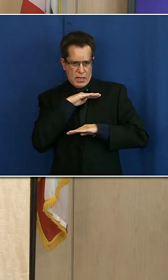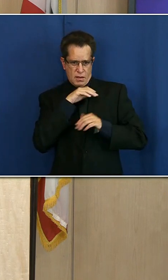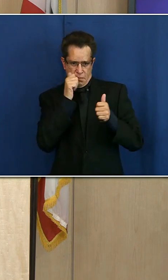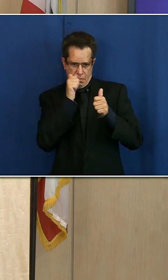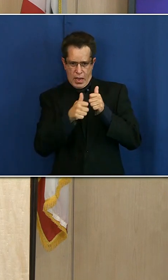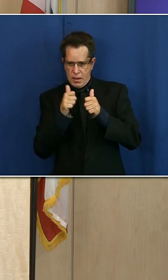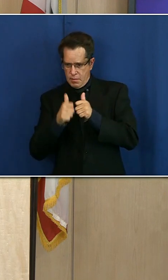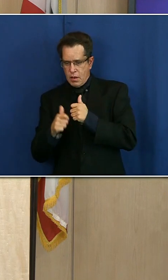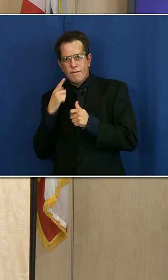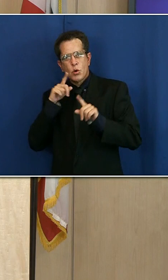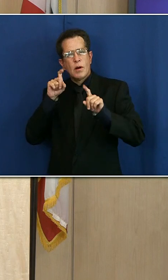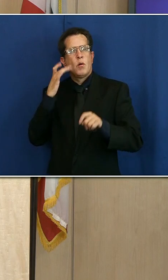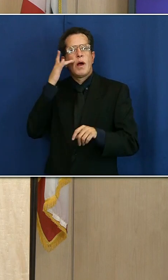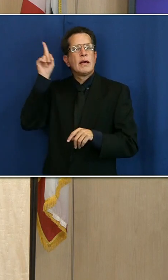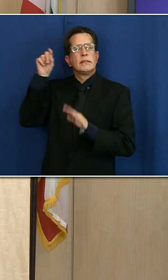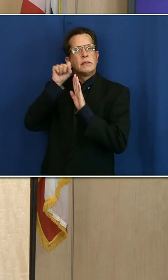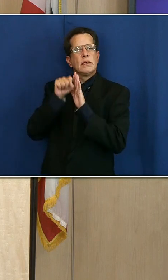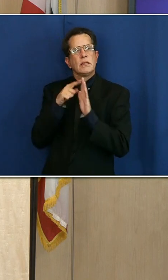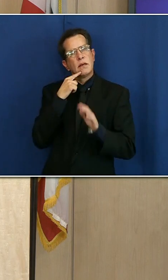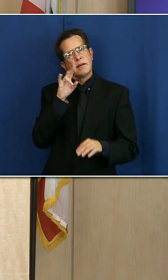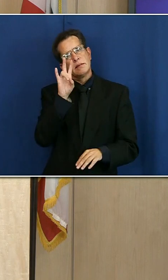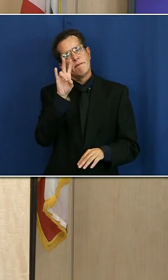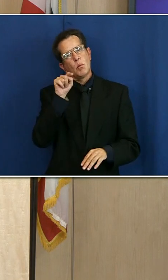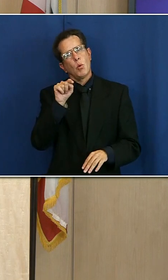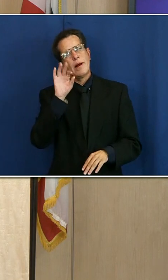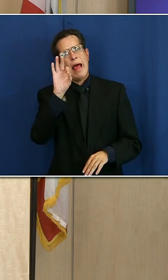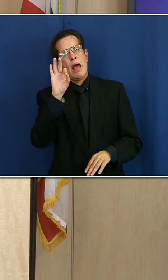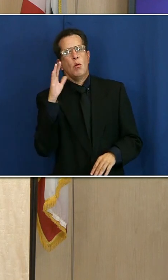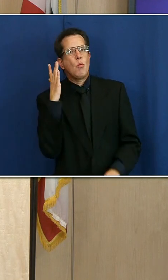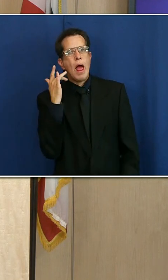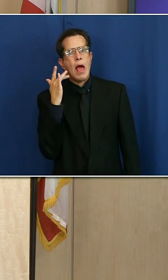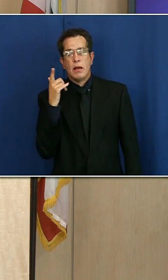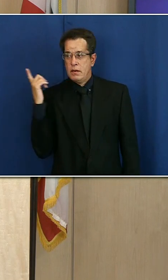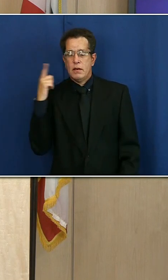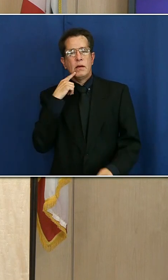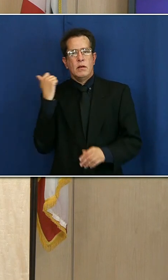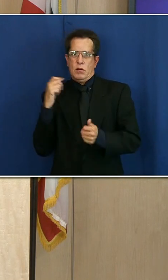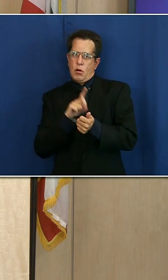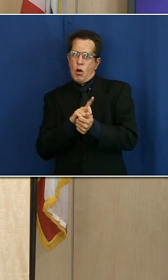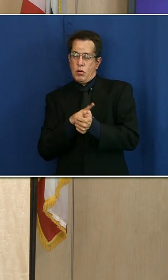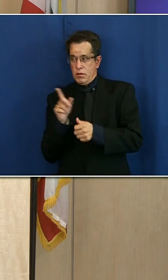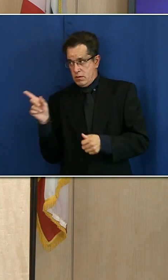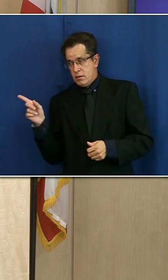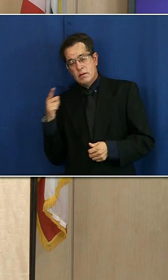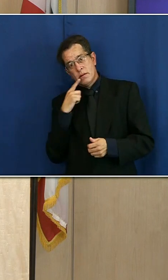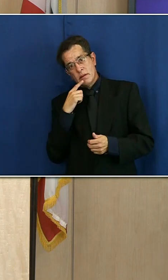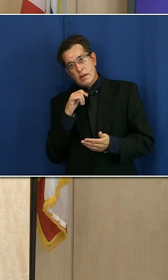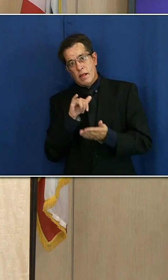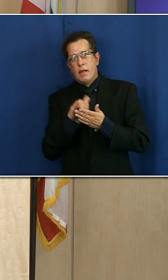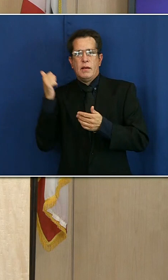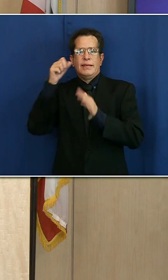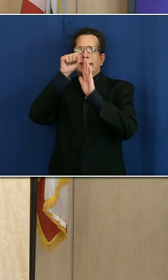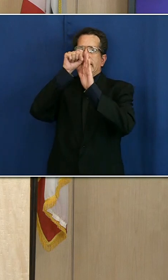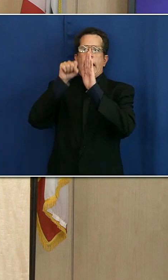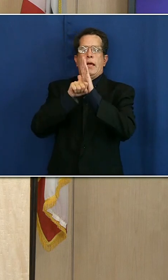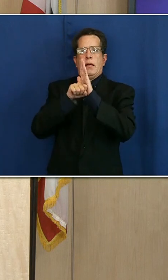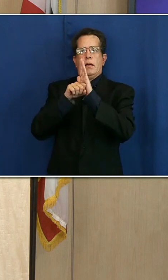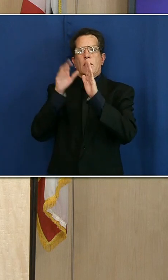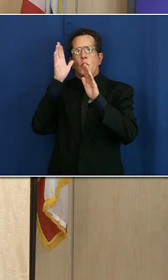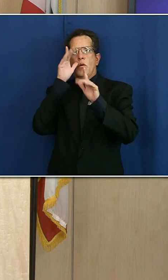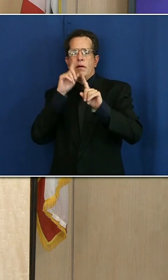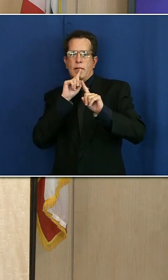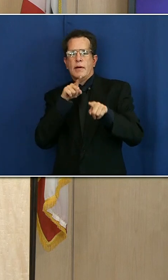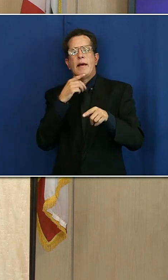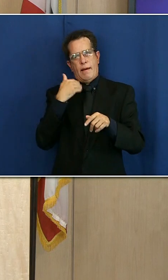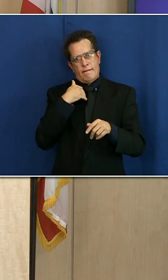for testing? So the state, and this may change, but they determined an adjustment